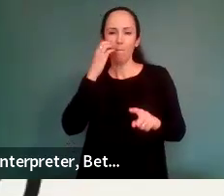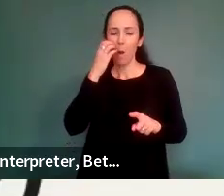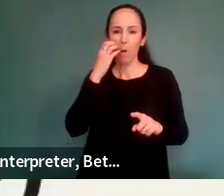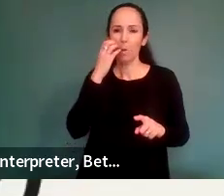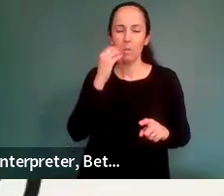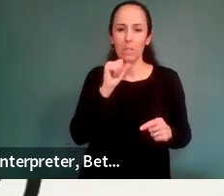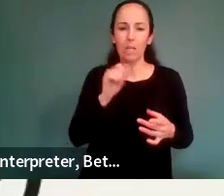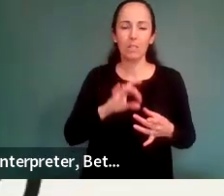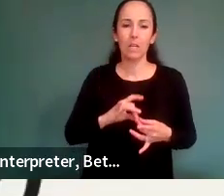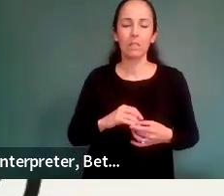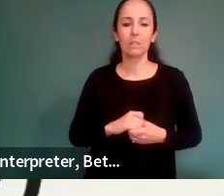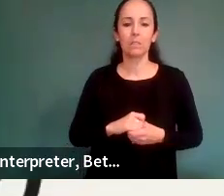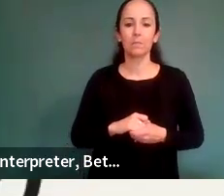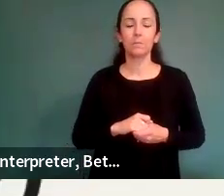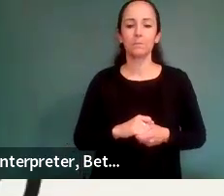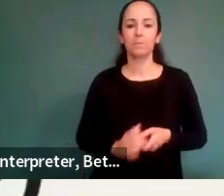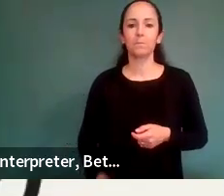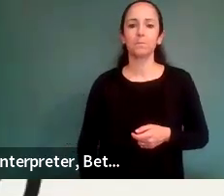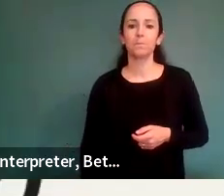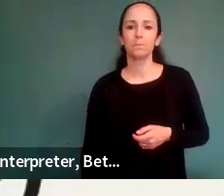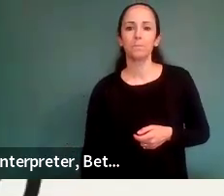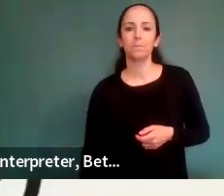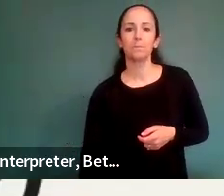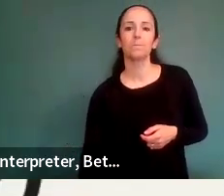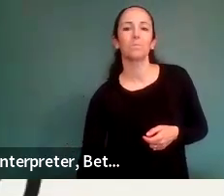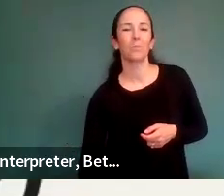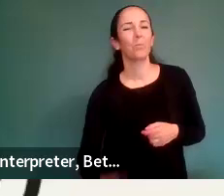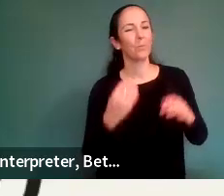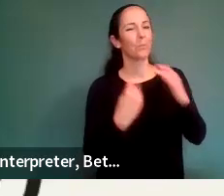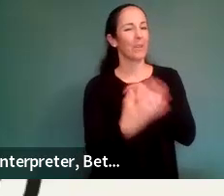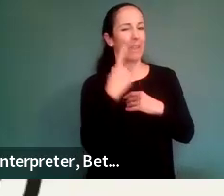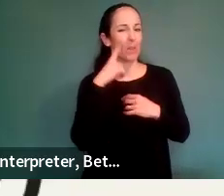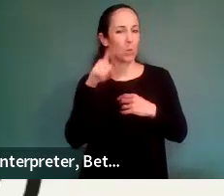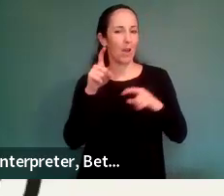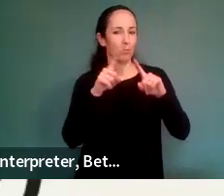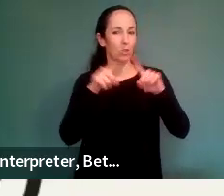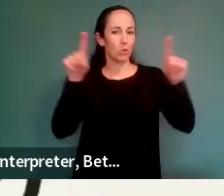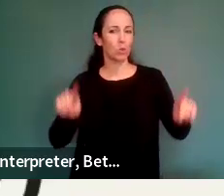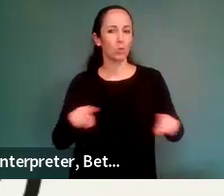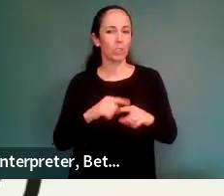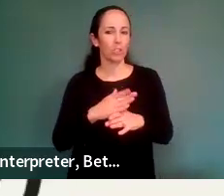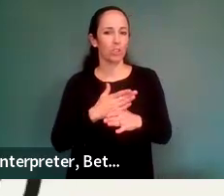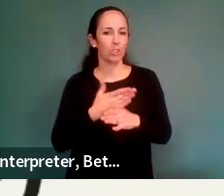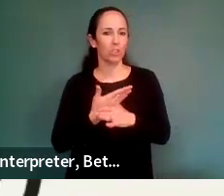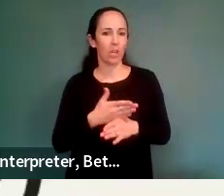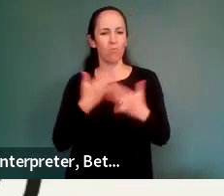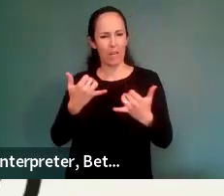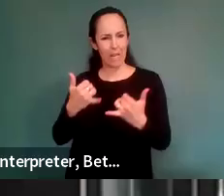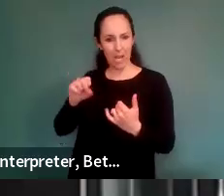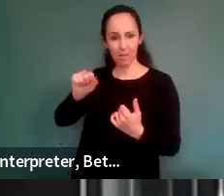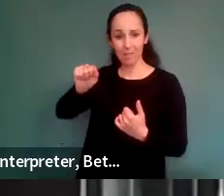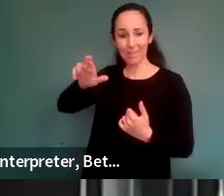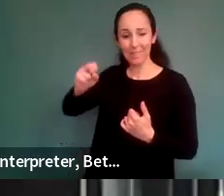Okay. You may have to screen share. Sarah is screen sharing at the moment, I